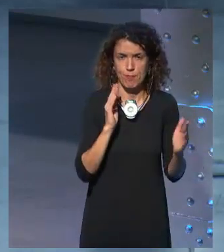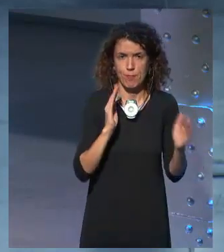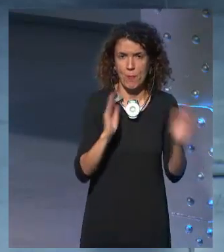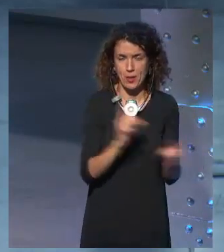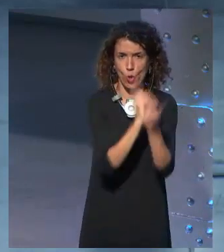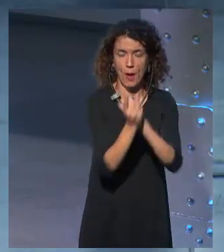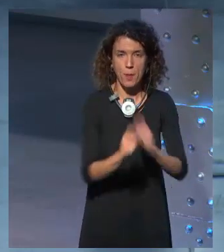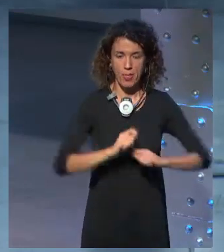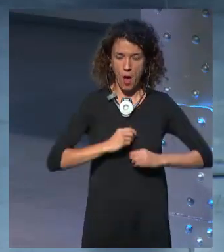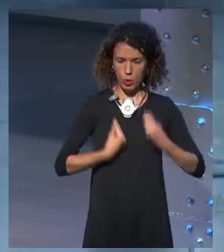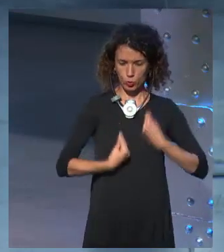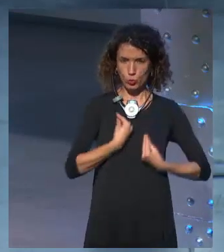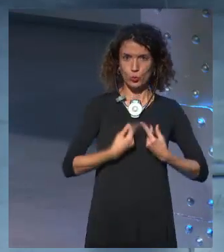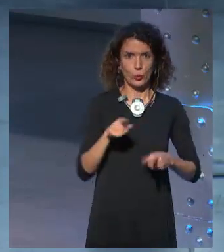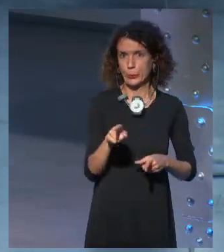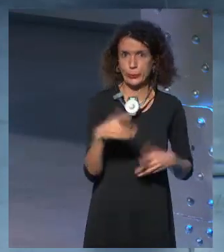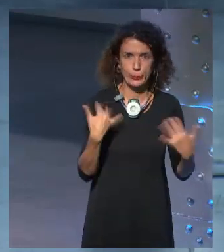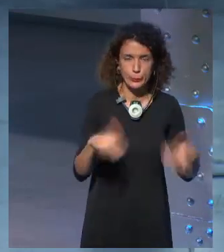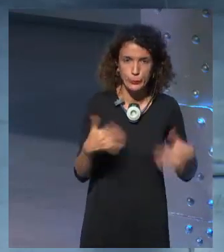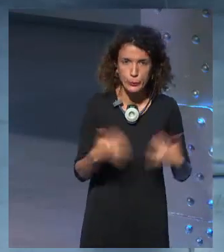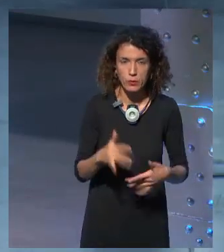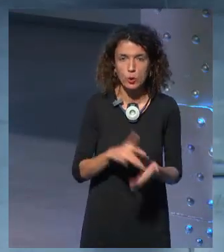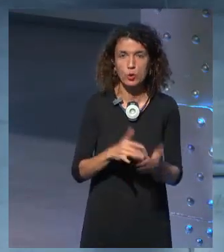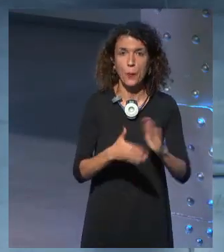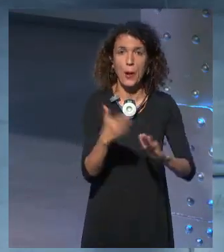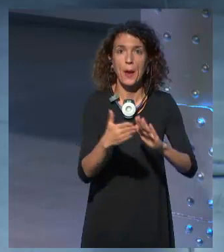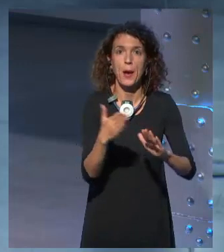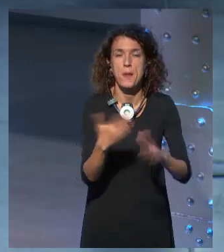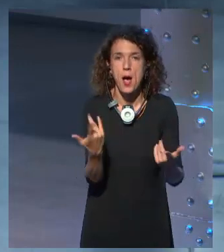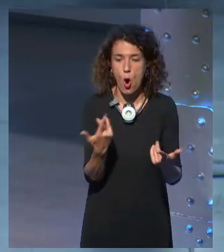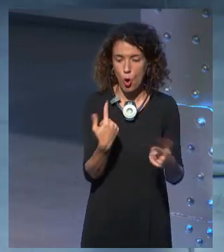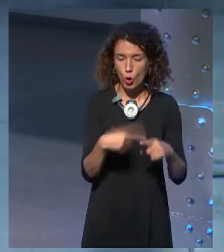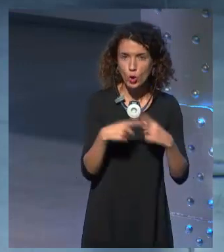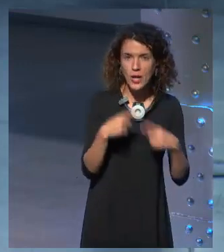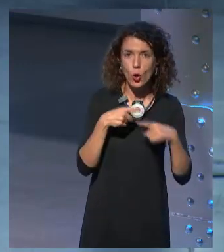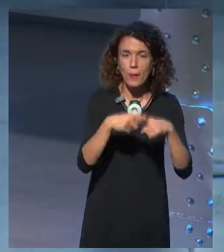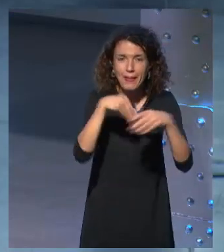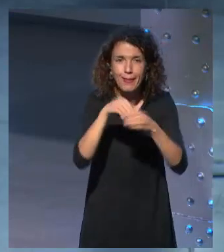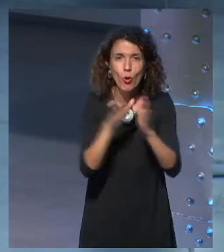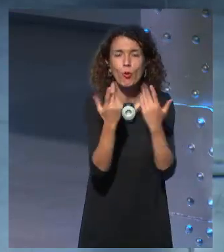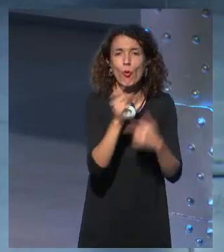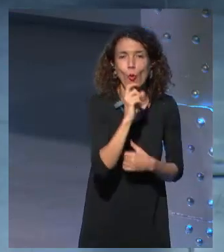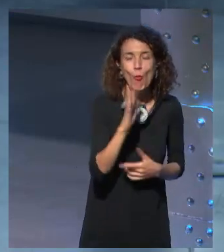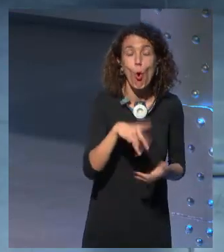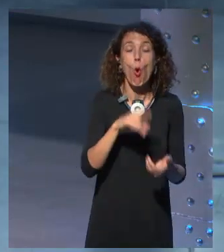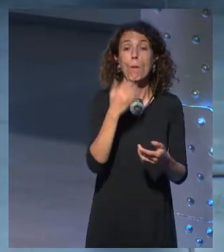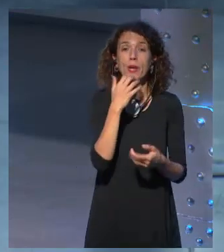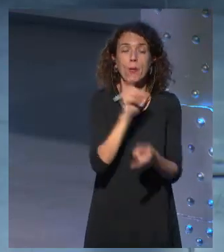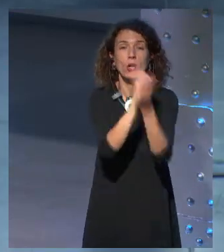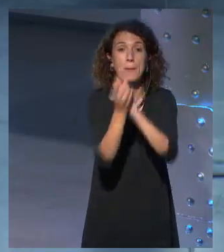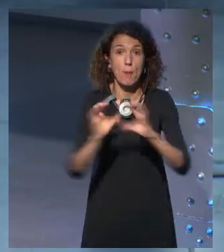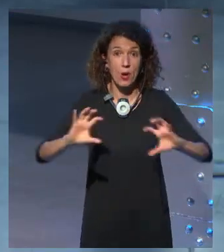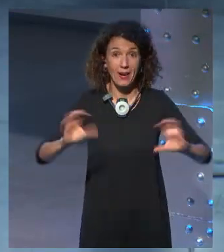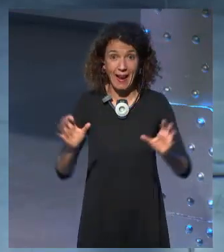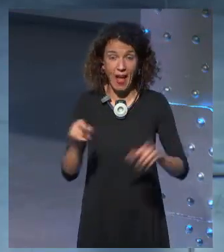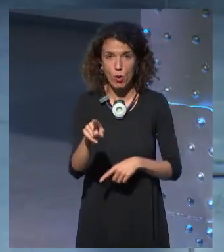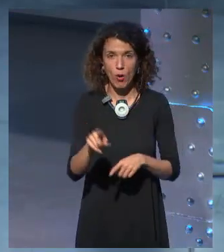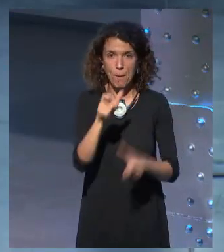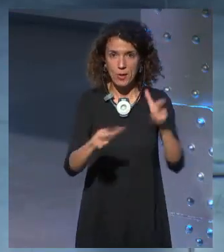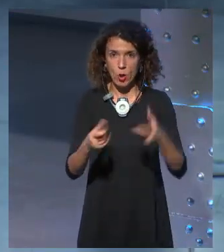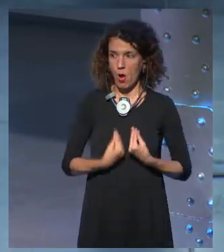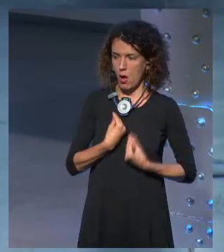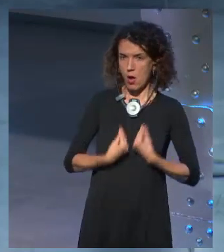to get shared in books. Similarly, when we shifted to the radio, we were terrified of what was going to get shared through